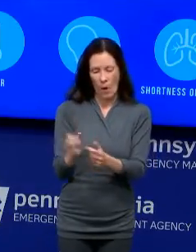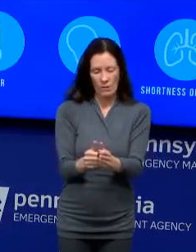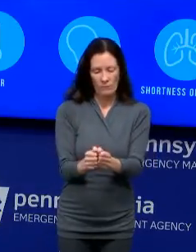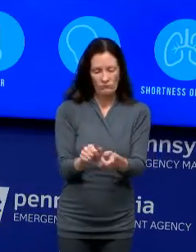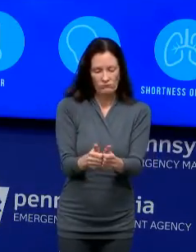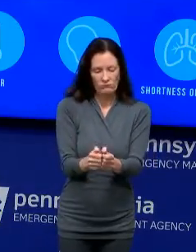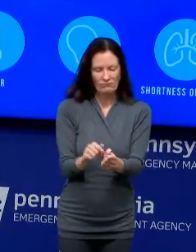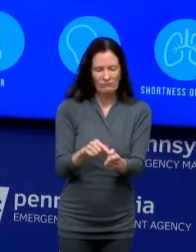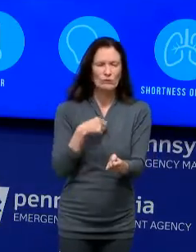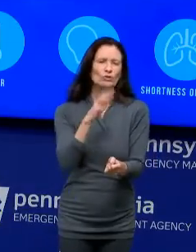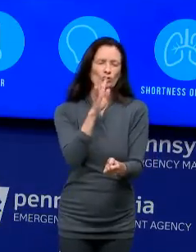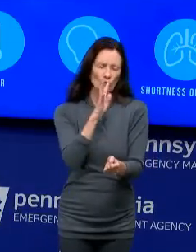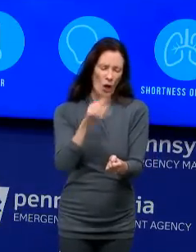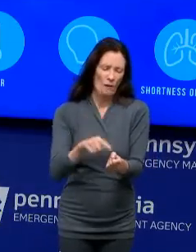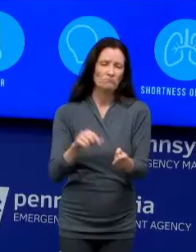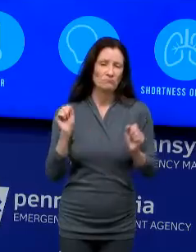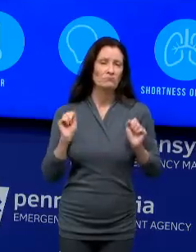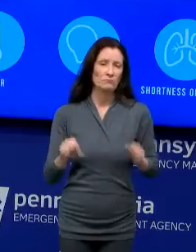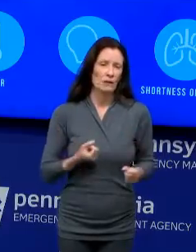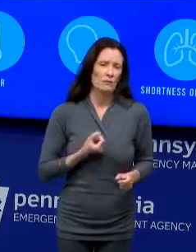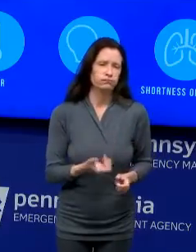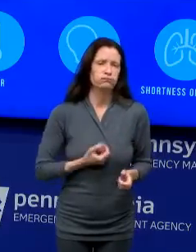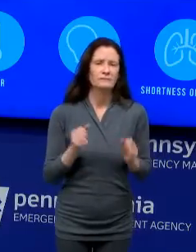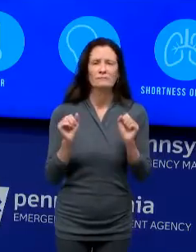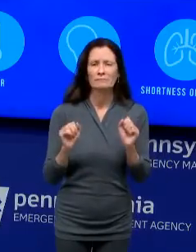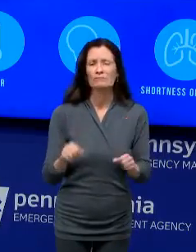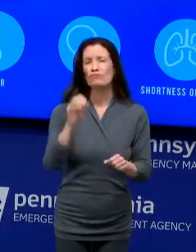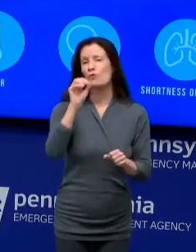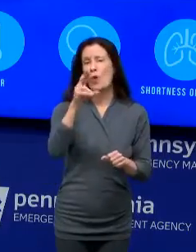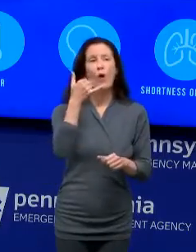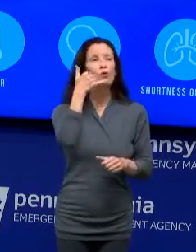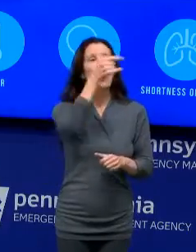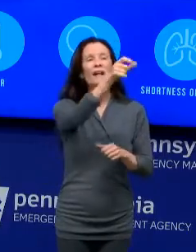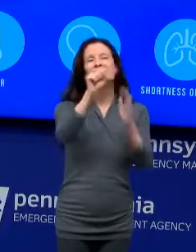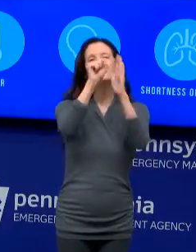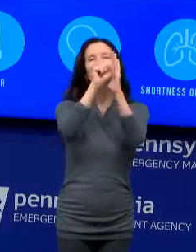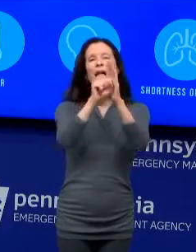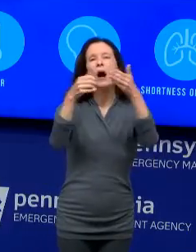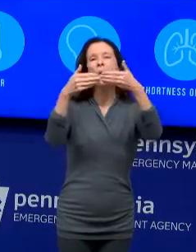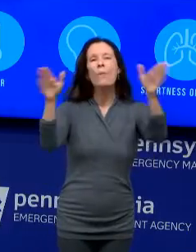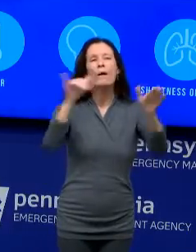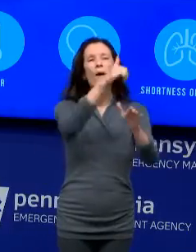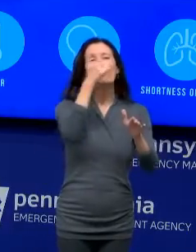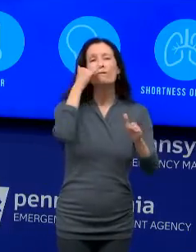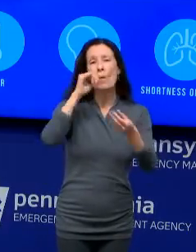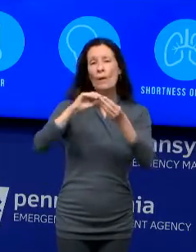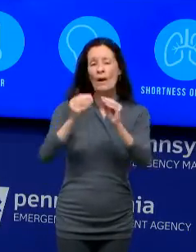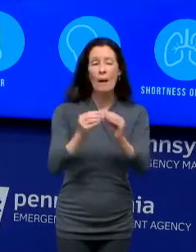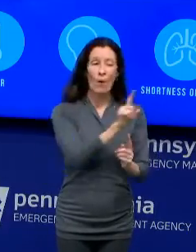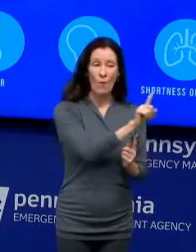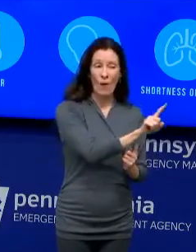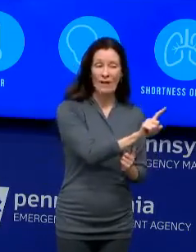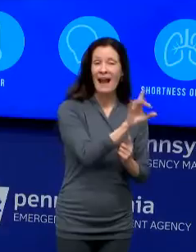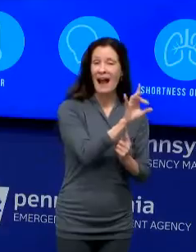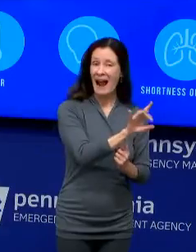741-741 or call the statewide support and referral helpline at